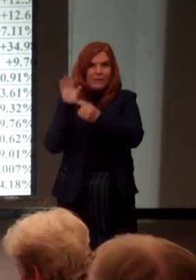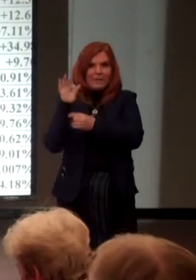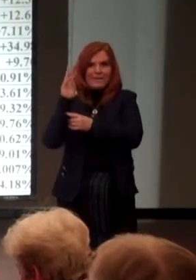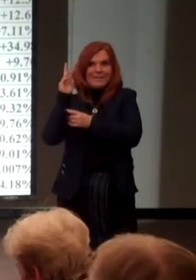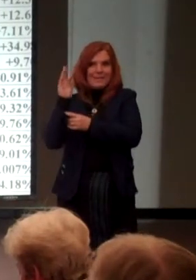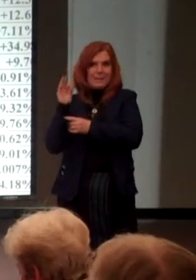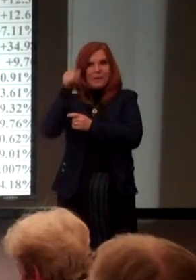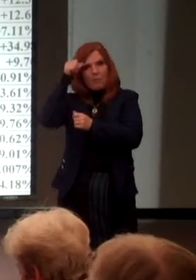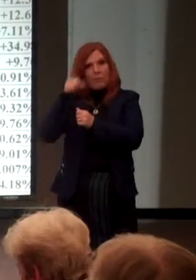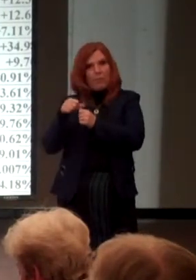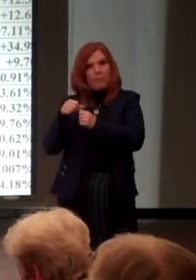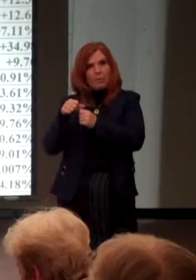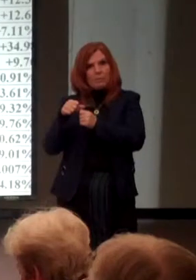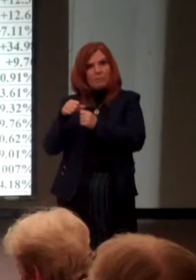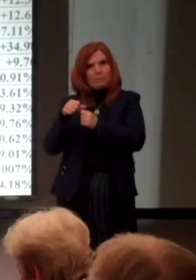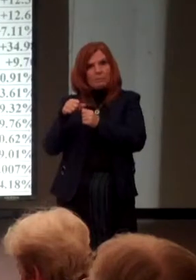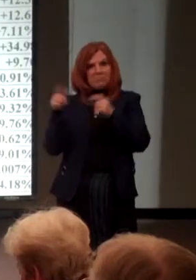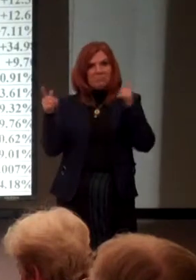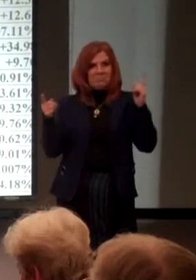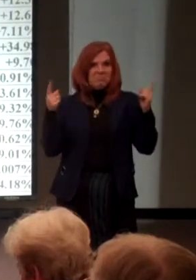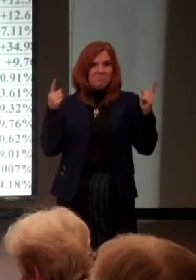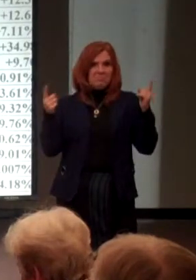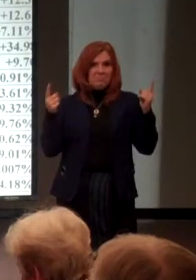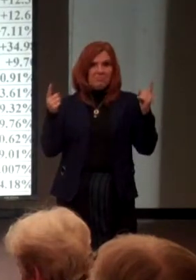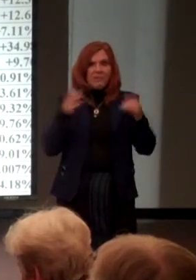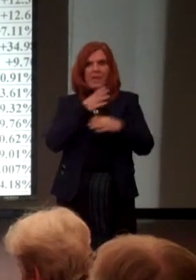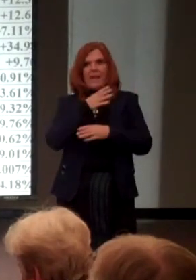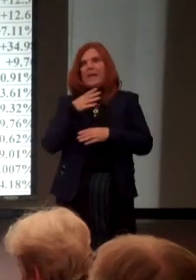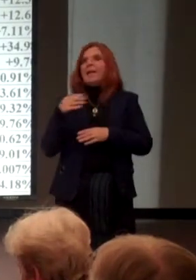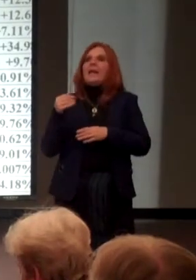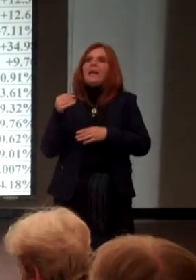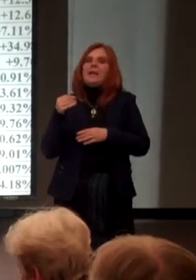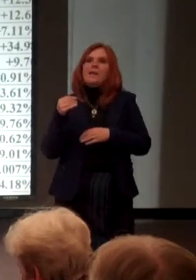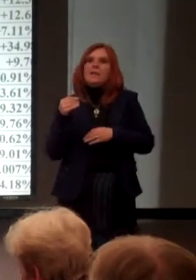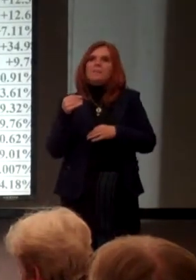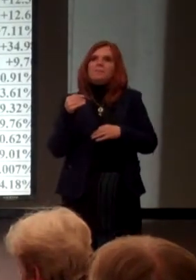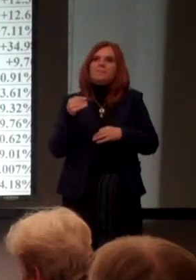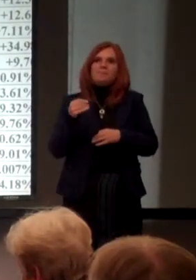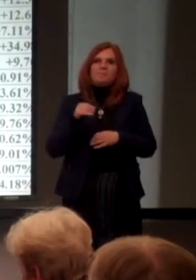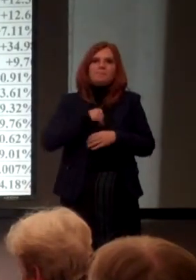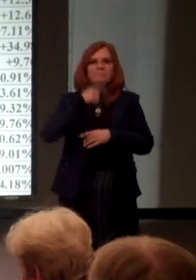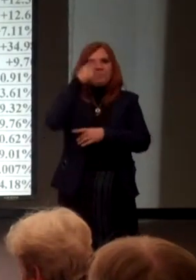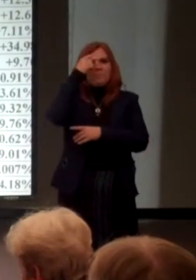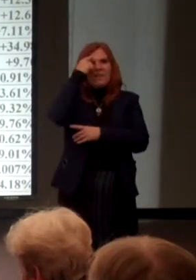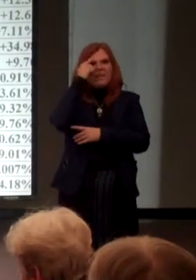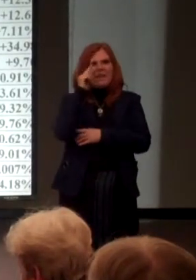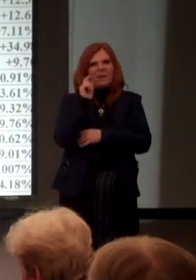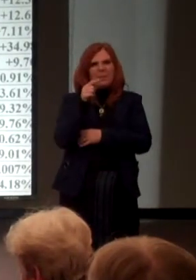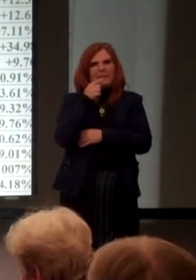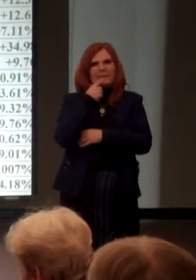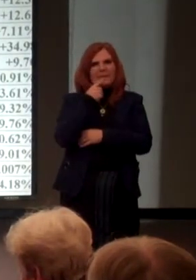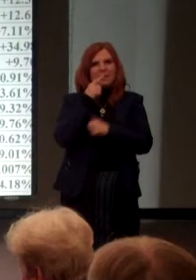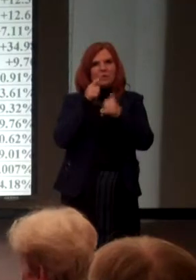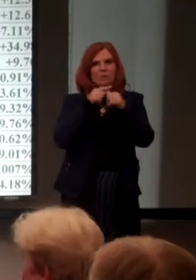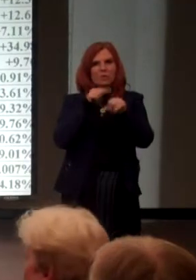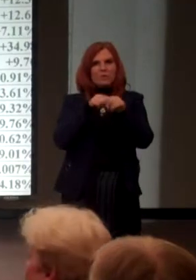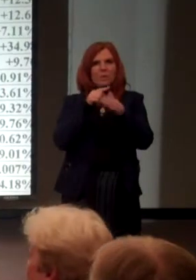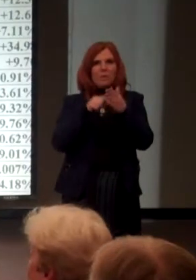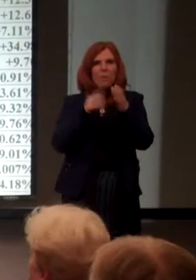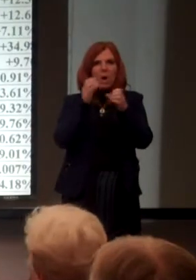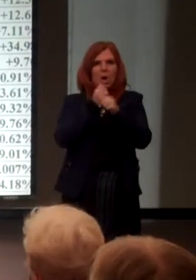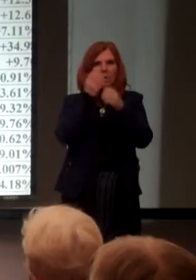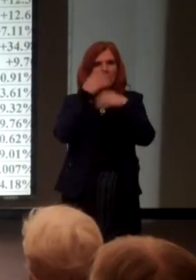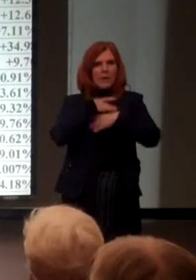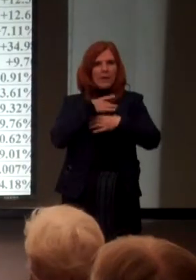students remembered as a child. And I think I may have mentioned this the first time. What got